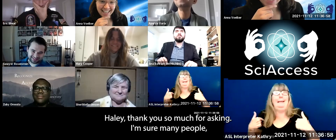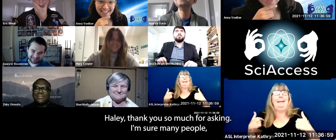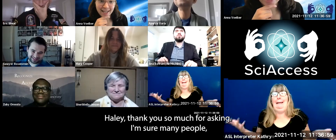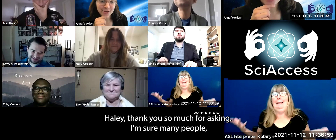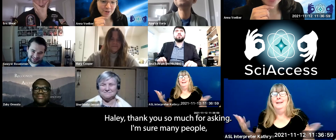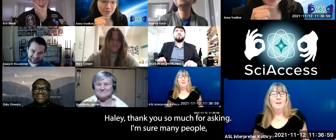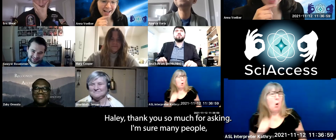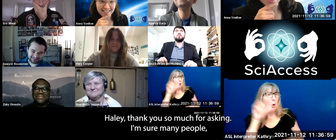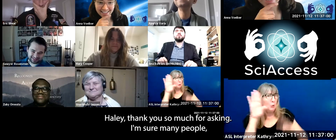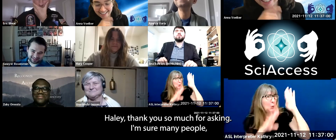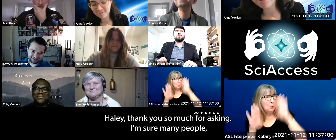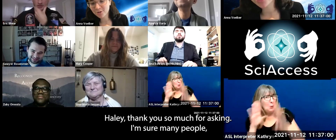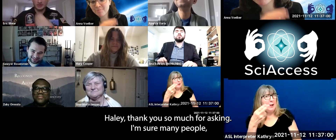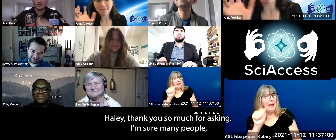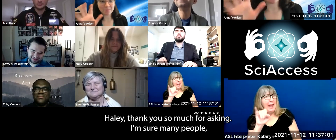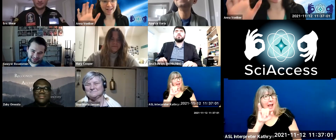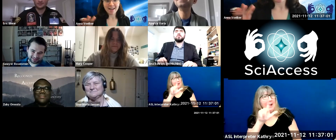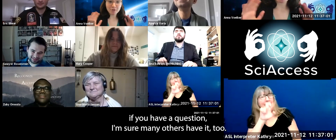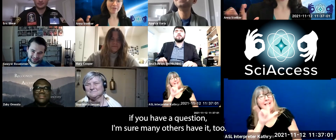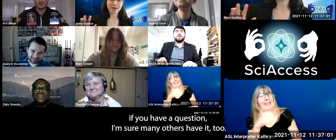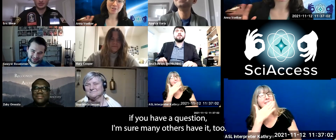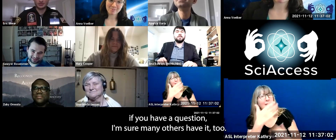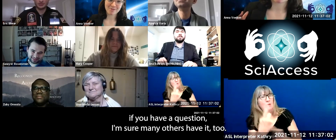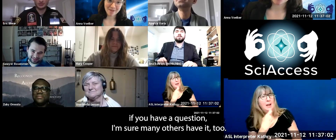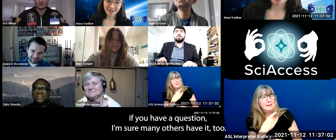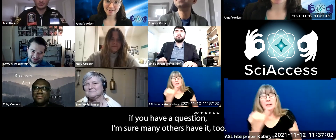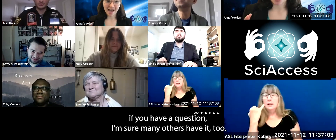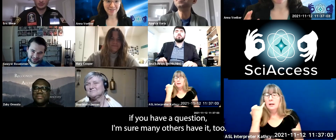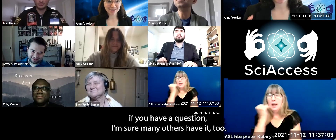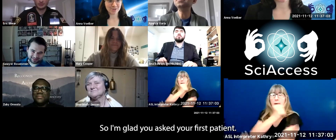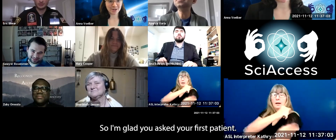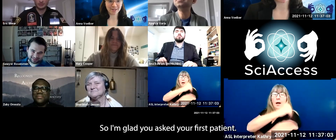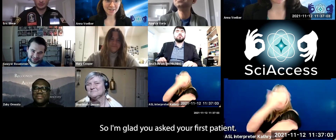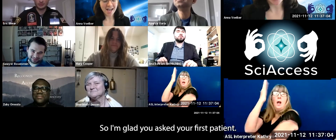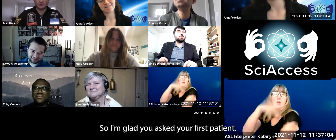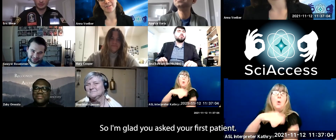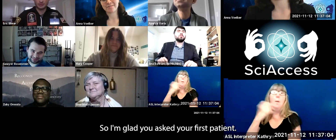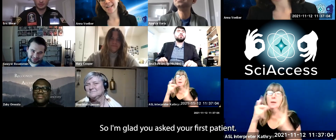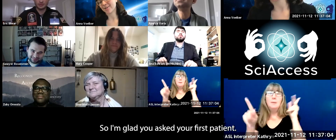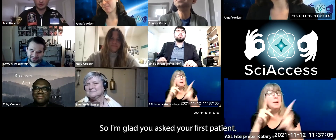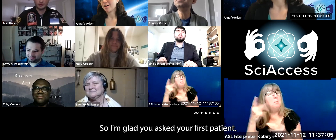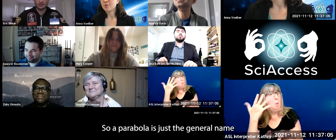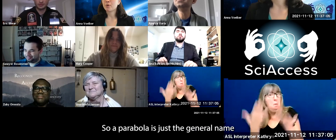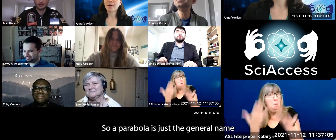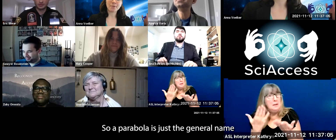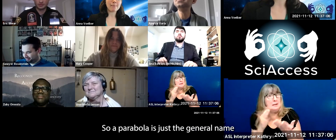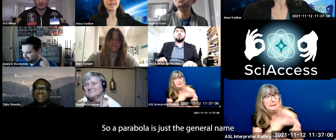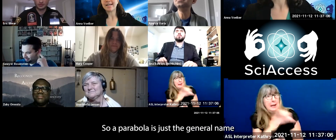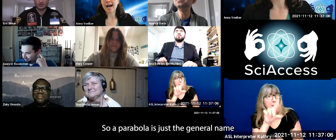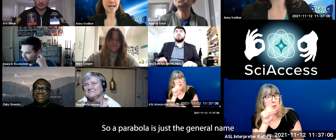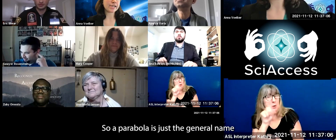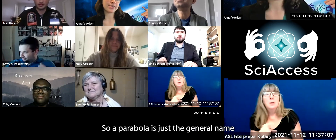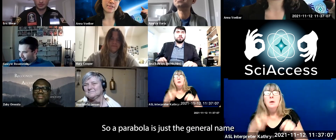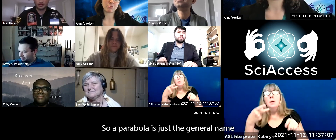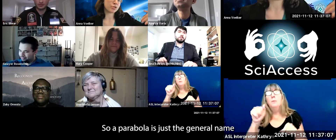worries, Haley. Thank you so much for asking. I'm sure many people, if you have a question, I'm sure many others have it too. So I'm glad you asked for clarification. So a